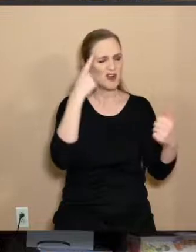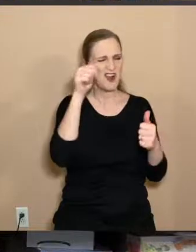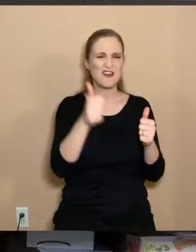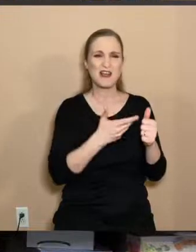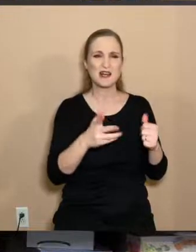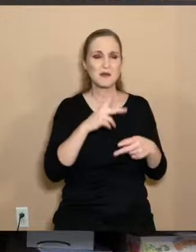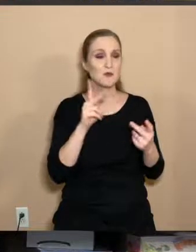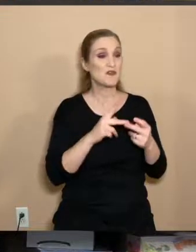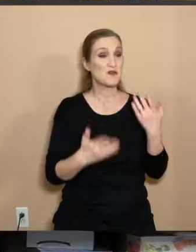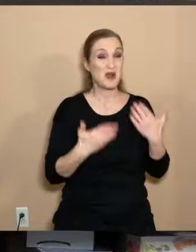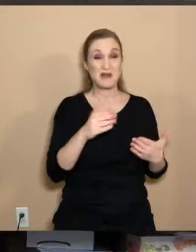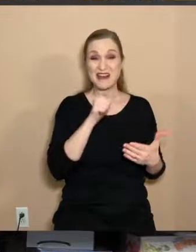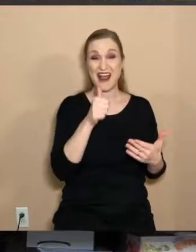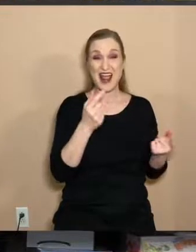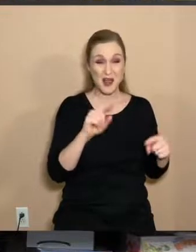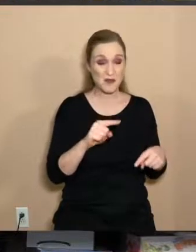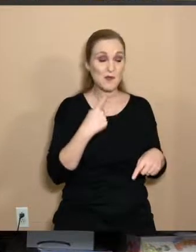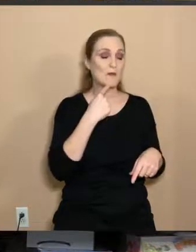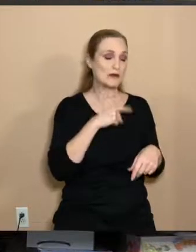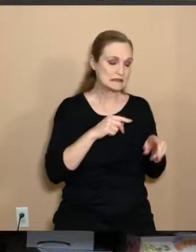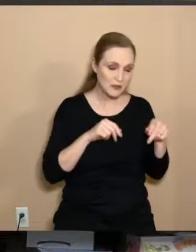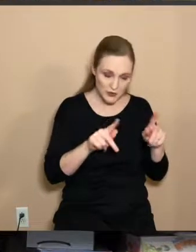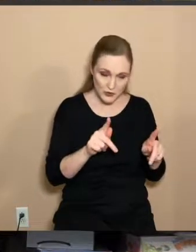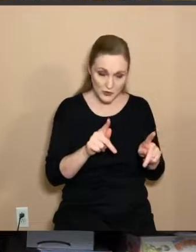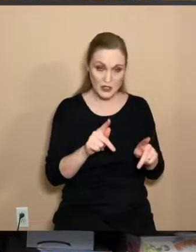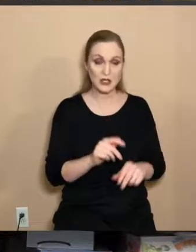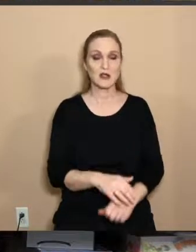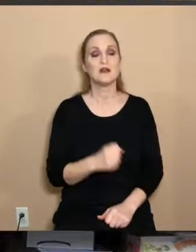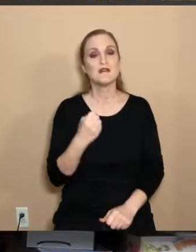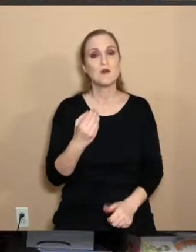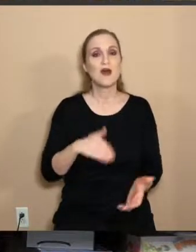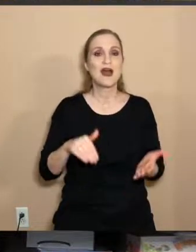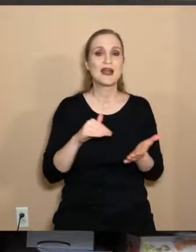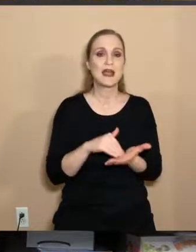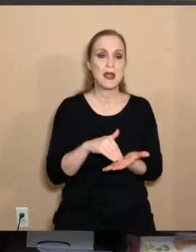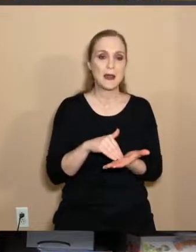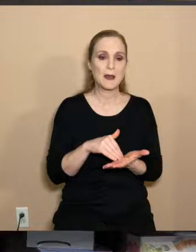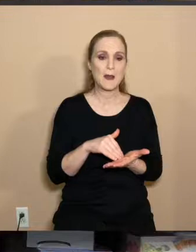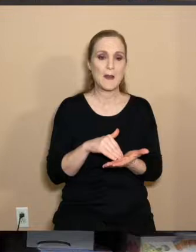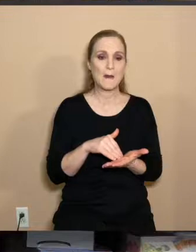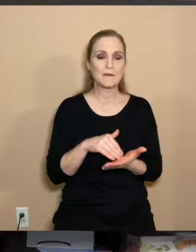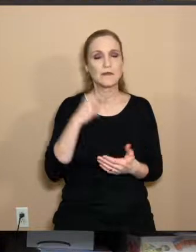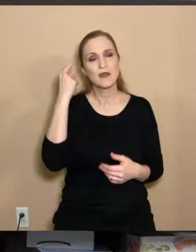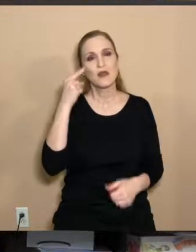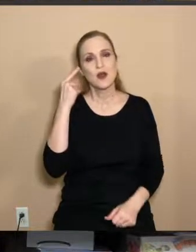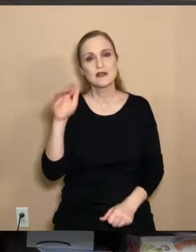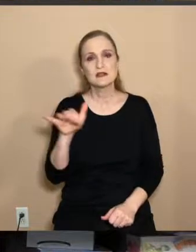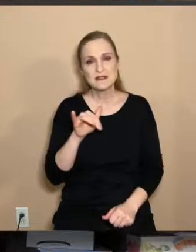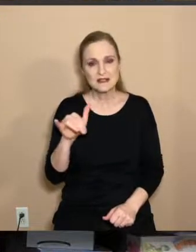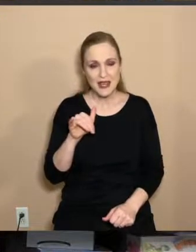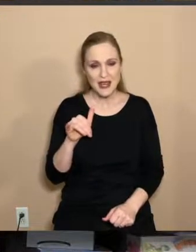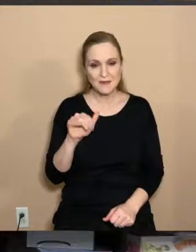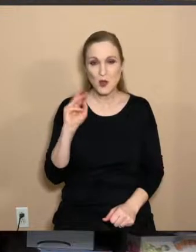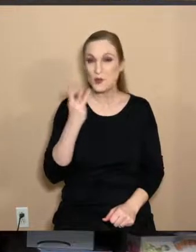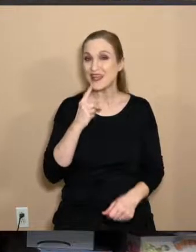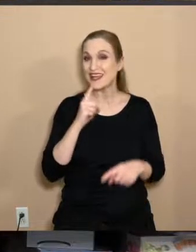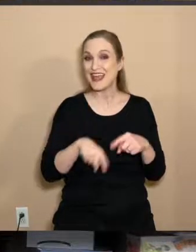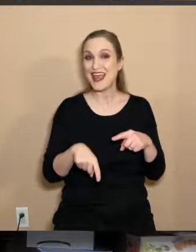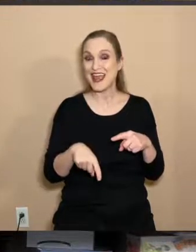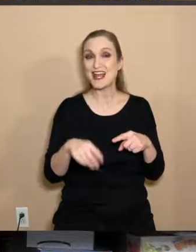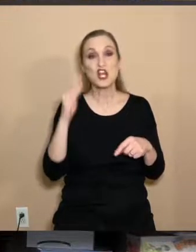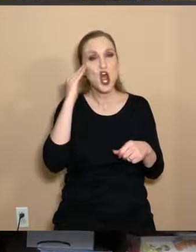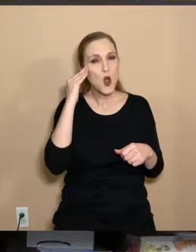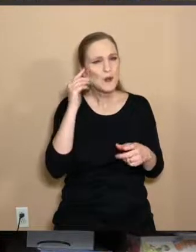conditions, they may never come, and we may miss our opportunity to reap. And so again, the thought here is the same. Even though we can't